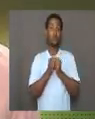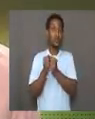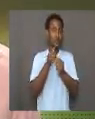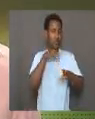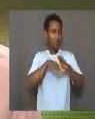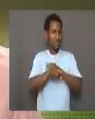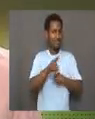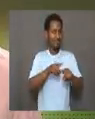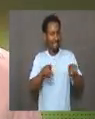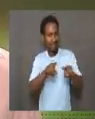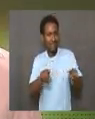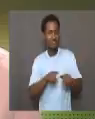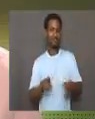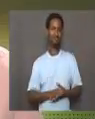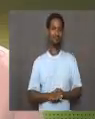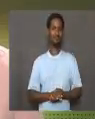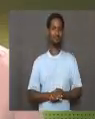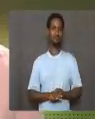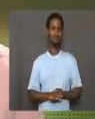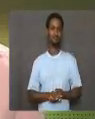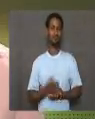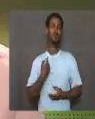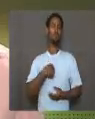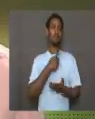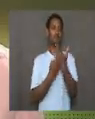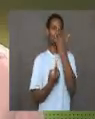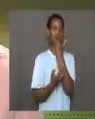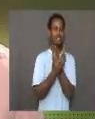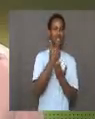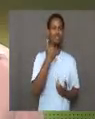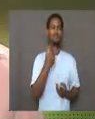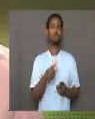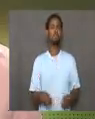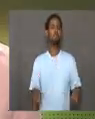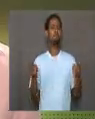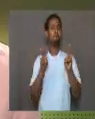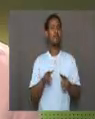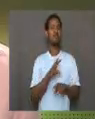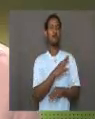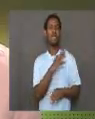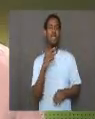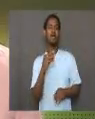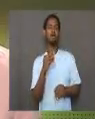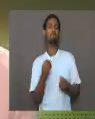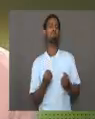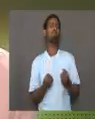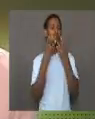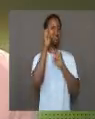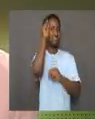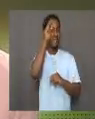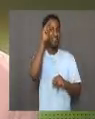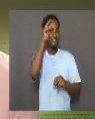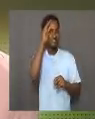within diversity. We have discussed the value of a